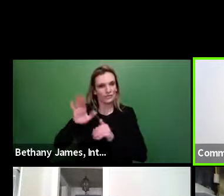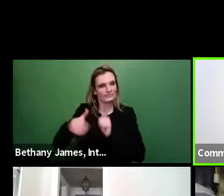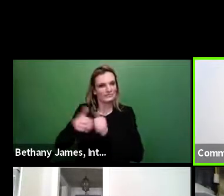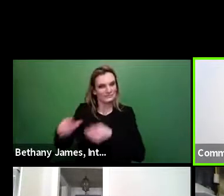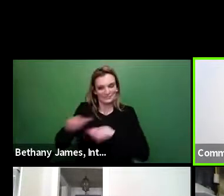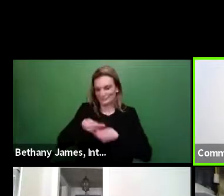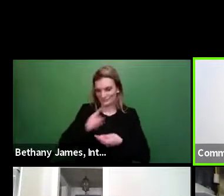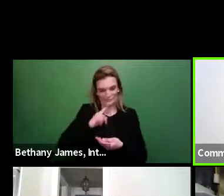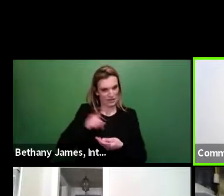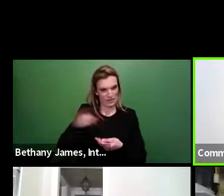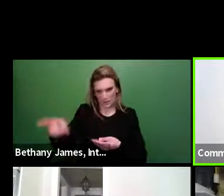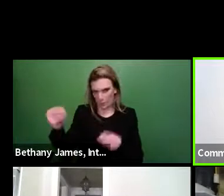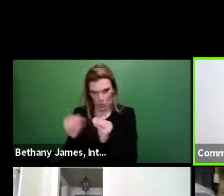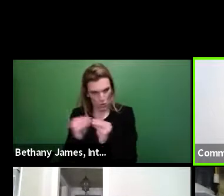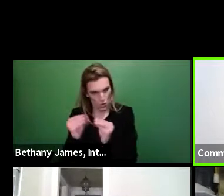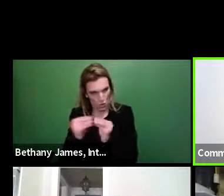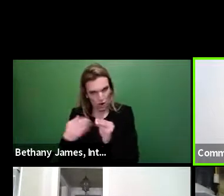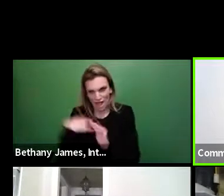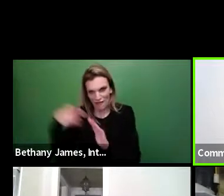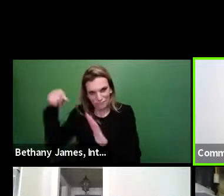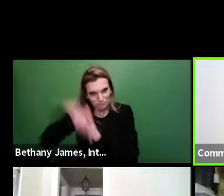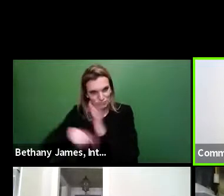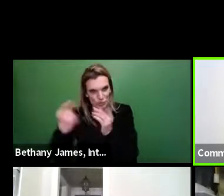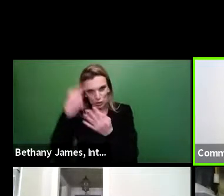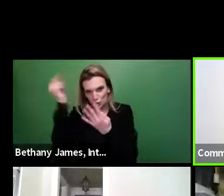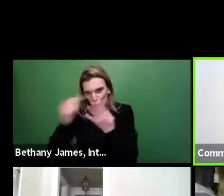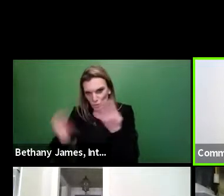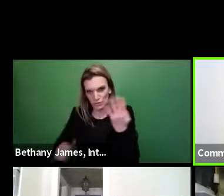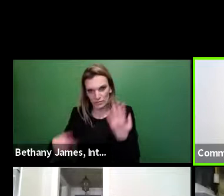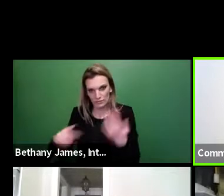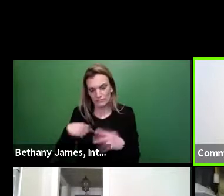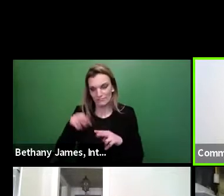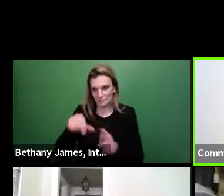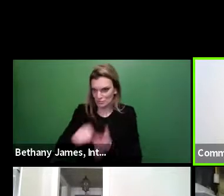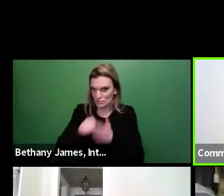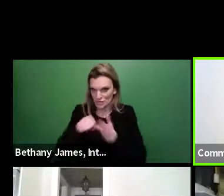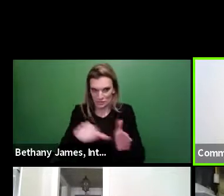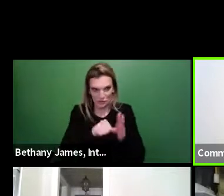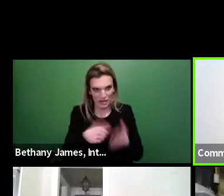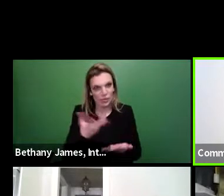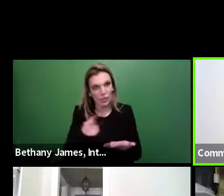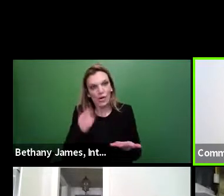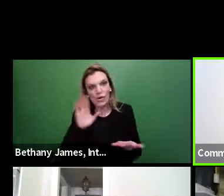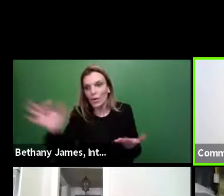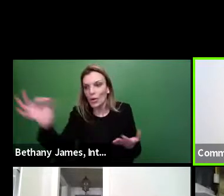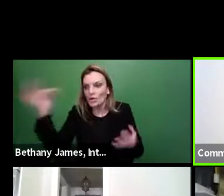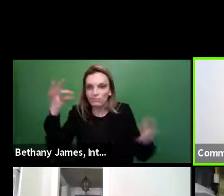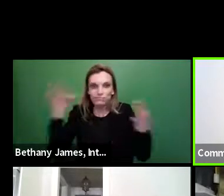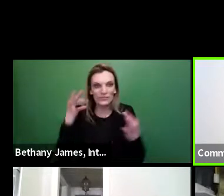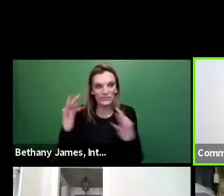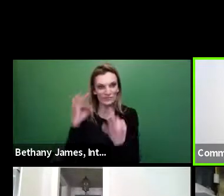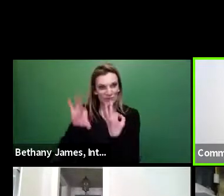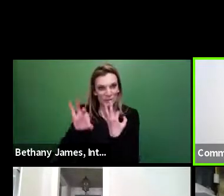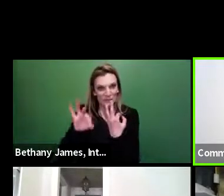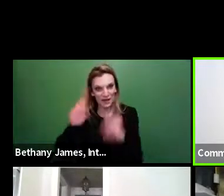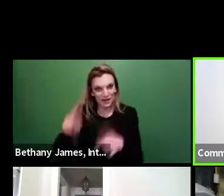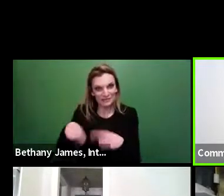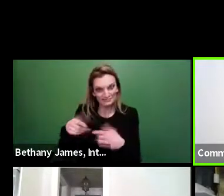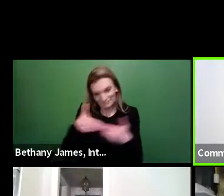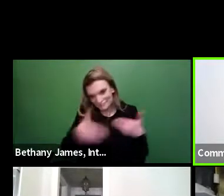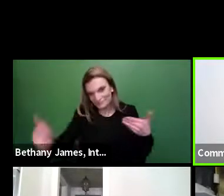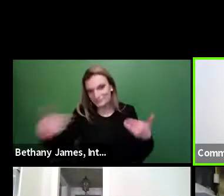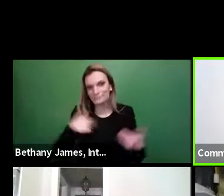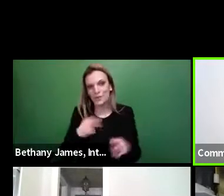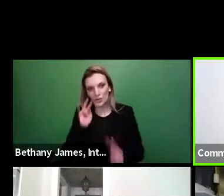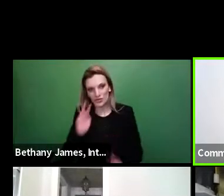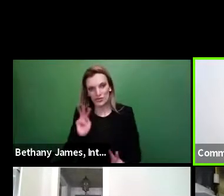So it's going to be very exciting to work with them and receive their input going forward. So again, thank you colleagues for